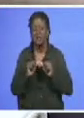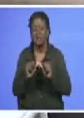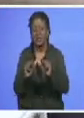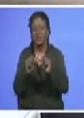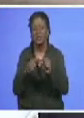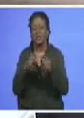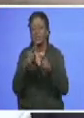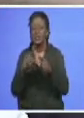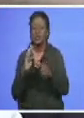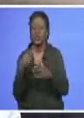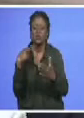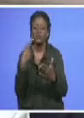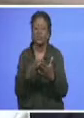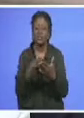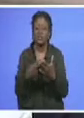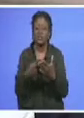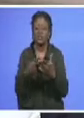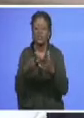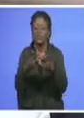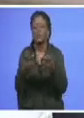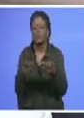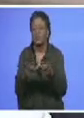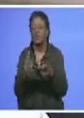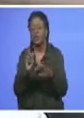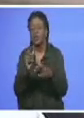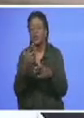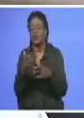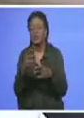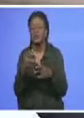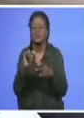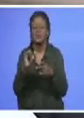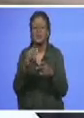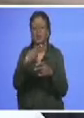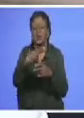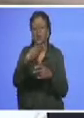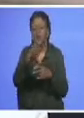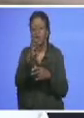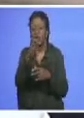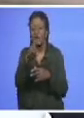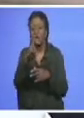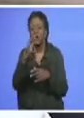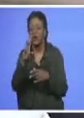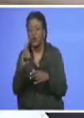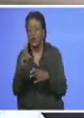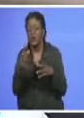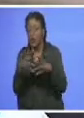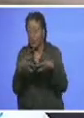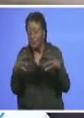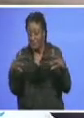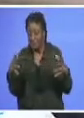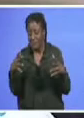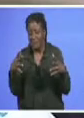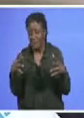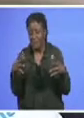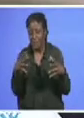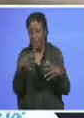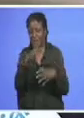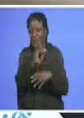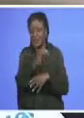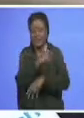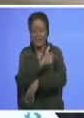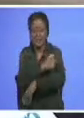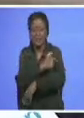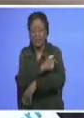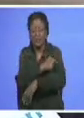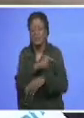the stage where there is a degree of herd immunity. So whether that's under an emergency power order or